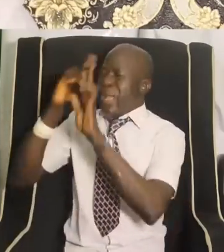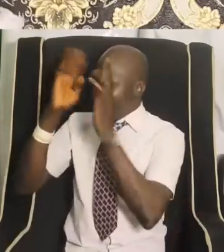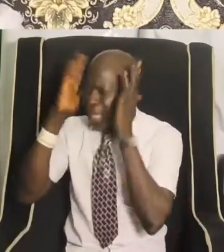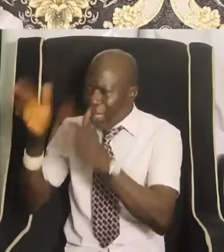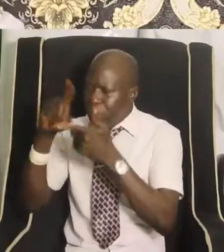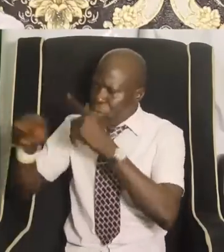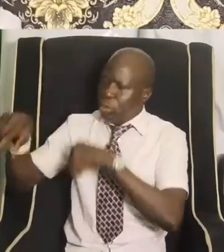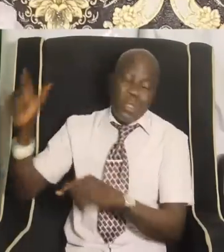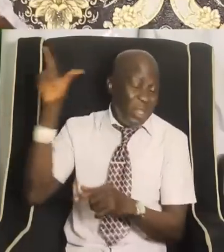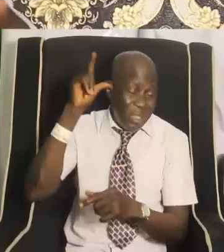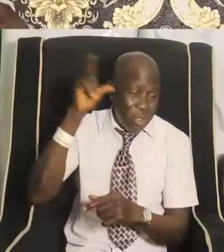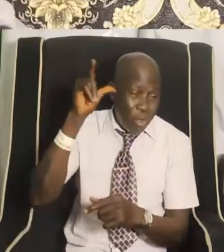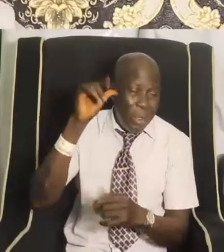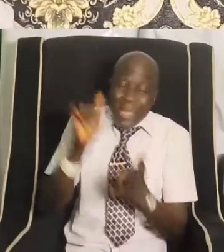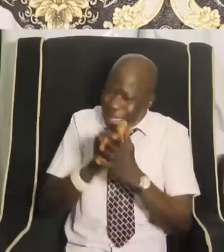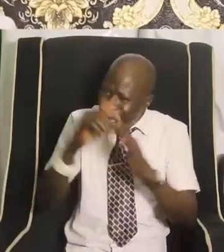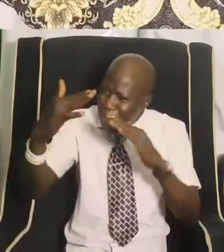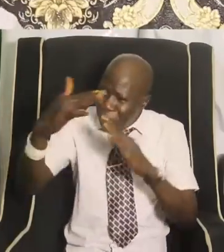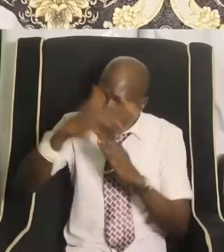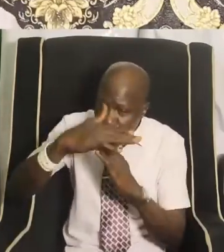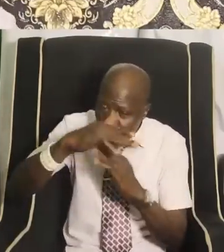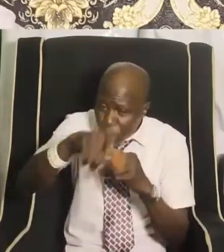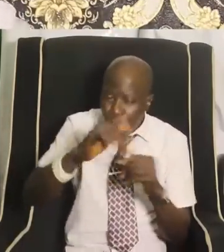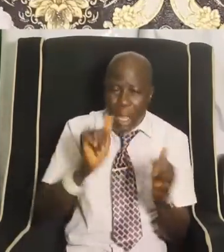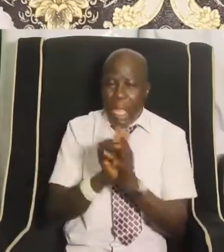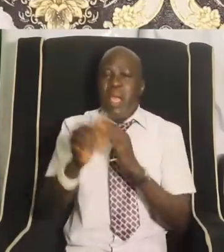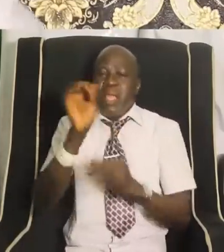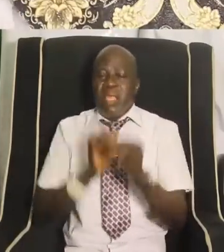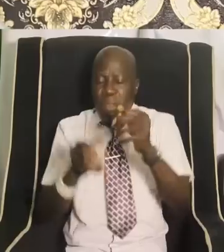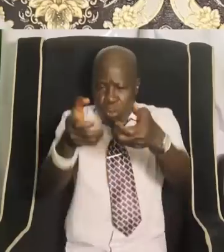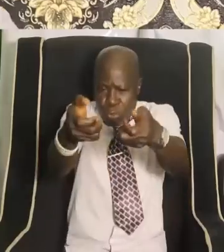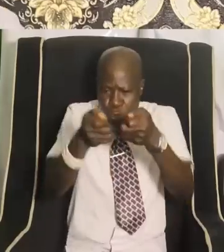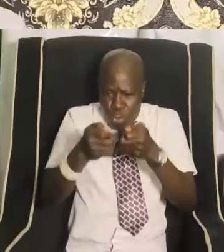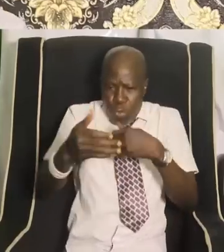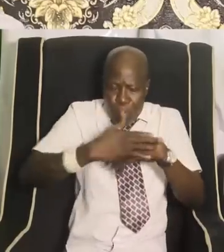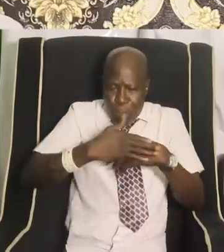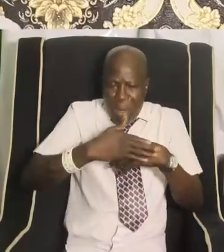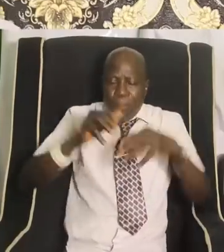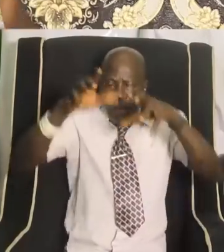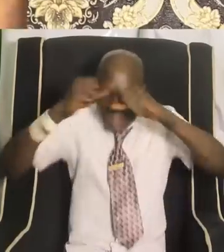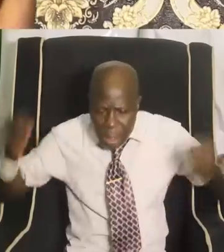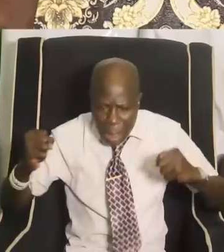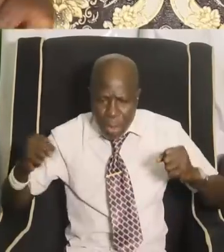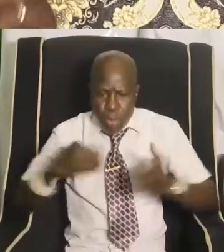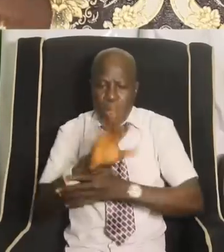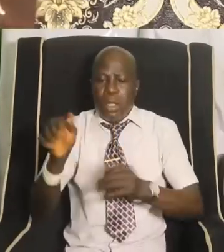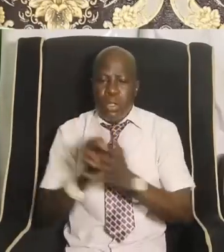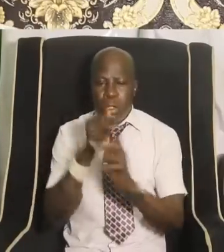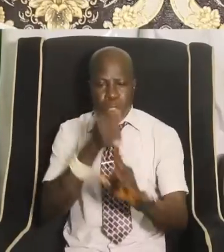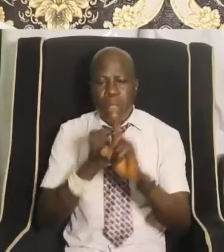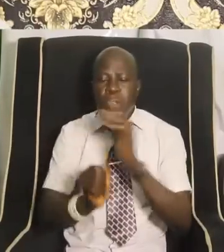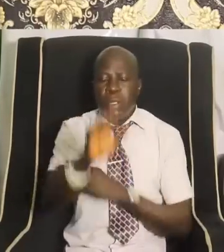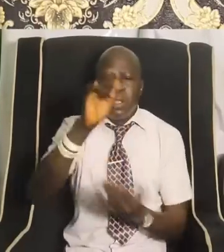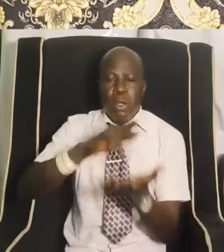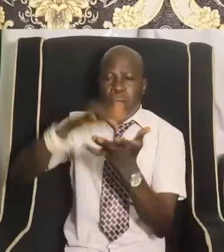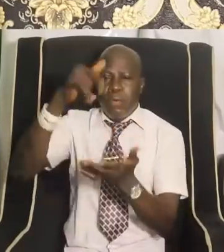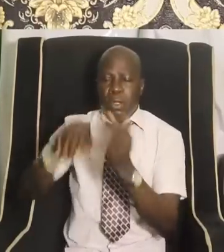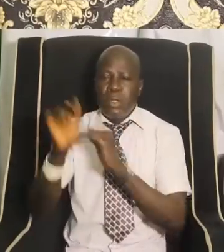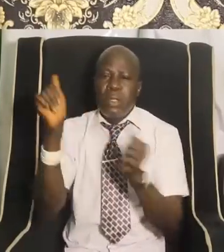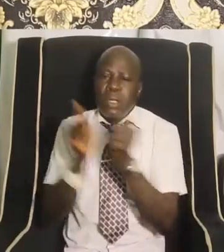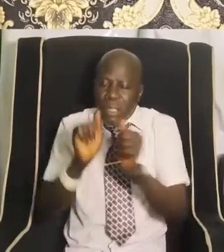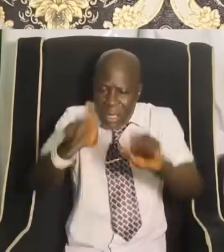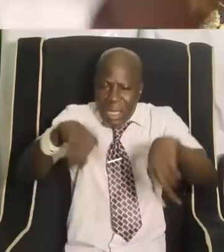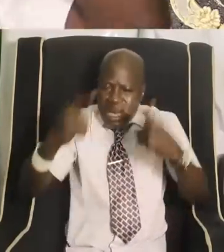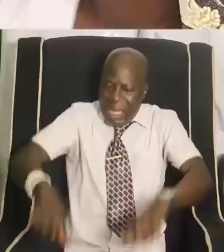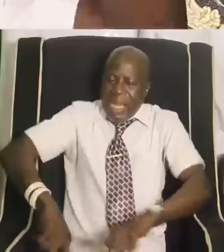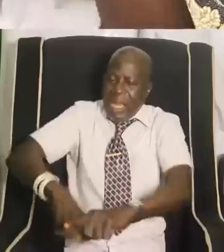me. Listen to me. At the junction, you come are. Fall, tell if they want to drive, snatch away yourself. Oh, that's what? The glory of God that lasts